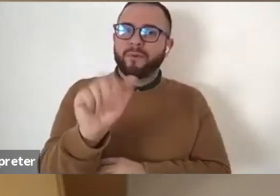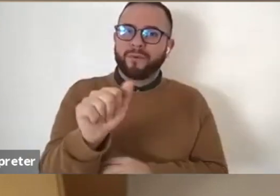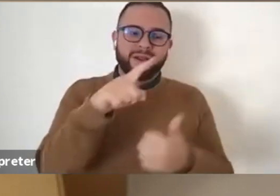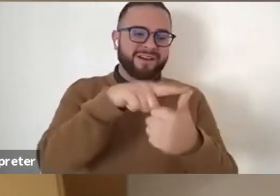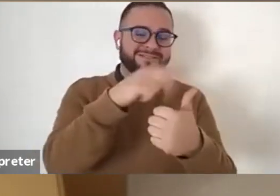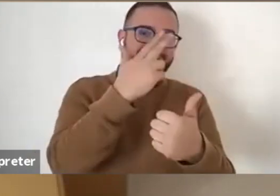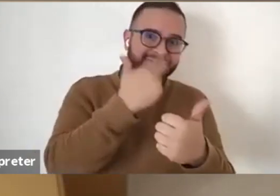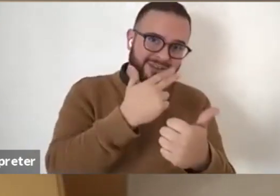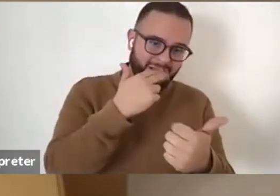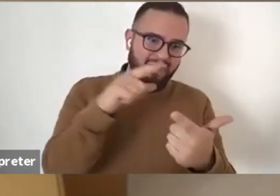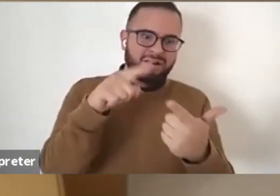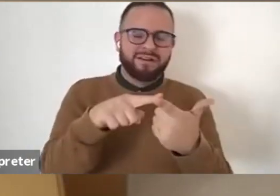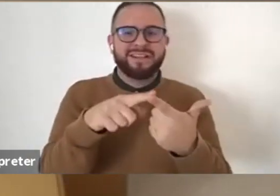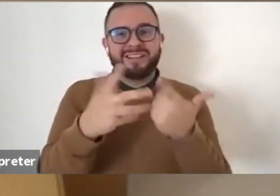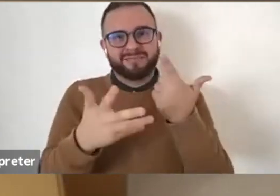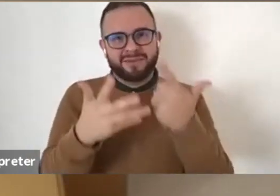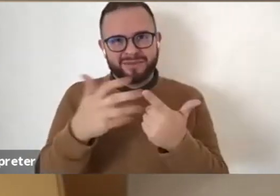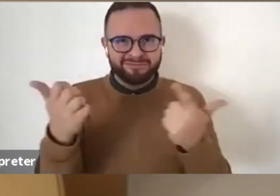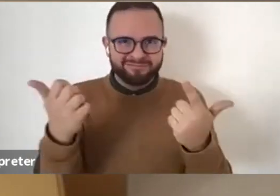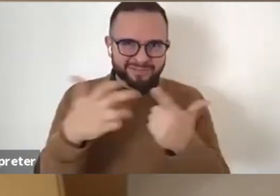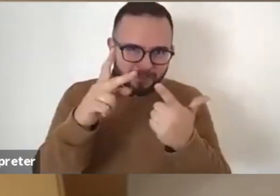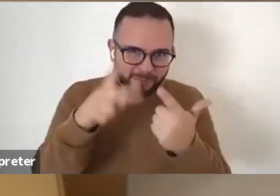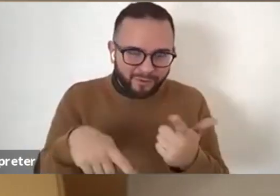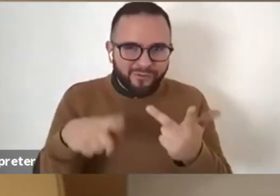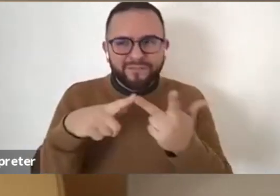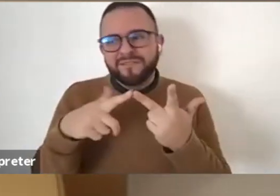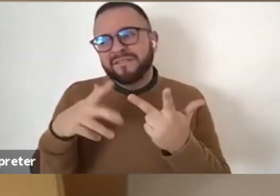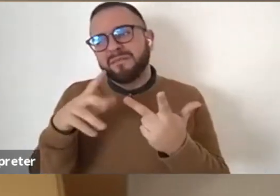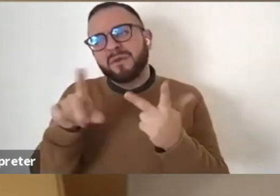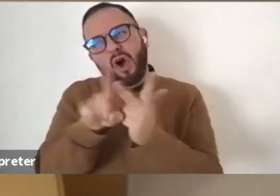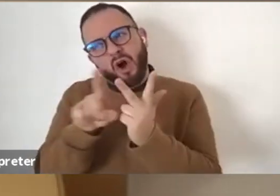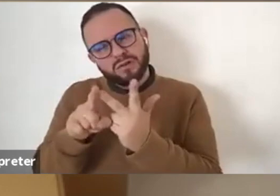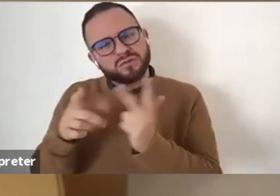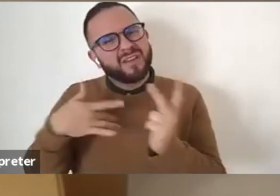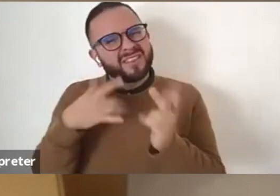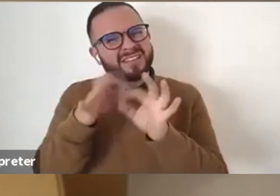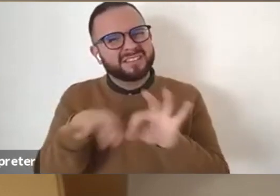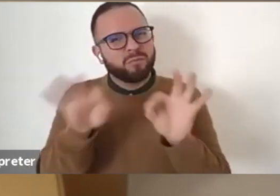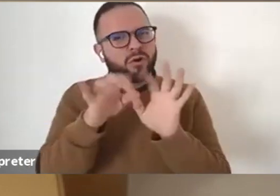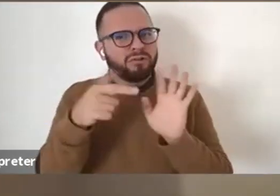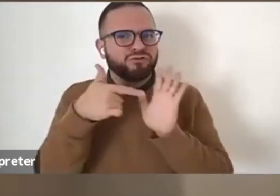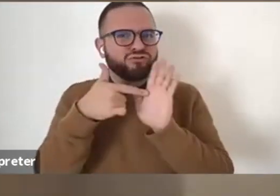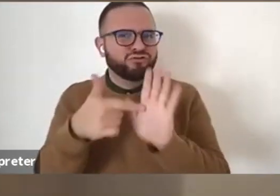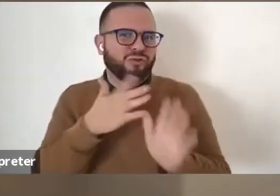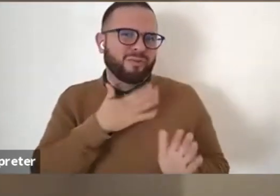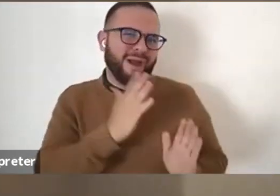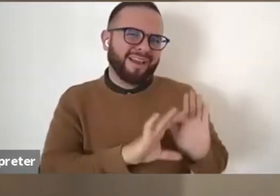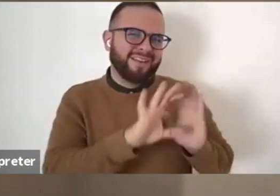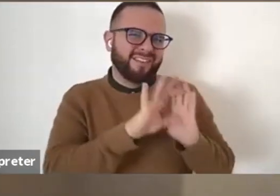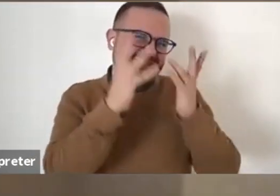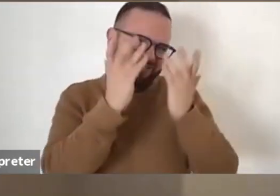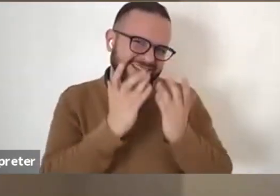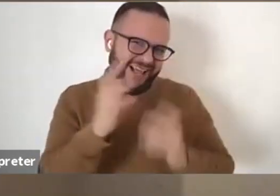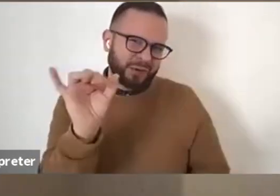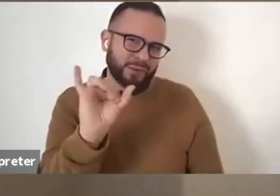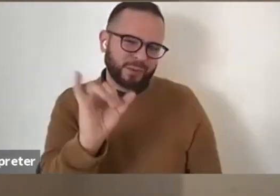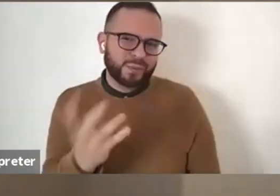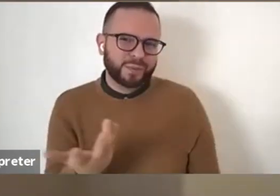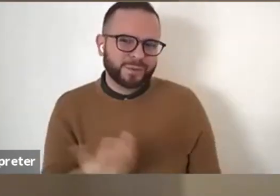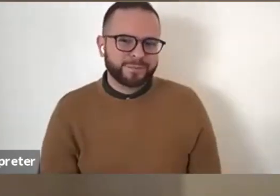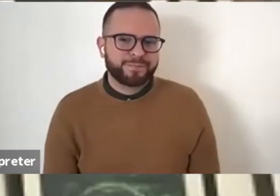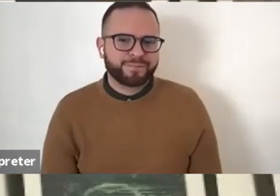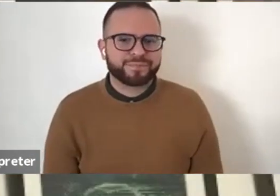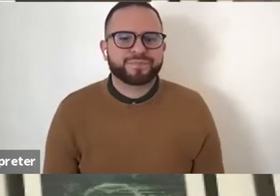also as a very sad and only one. Yeah. And I want to go back to